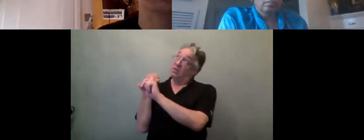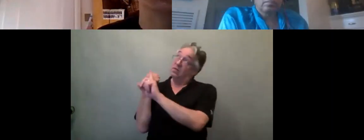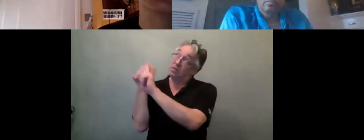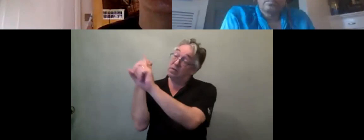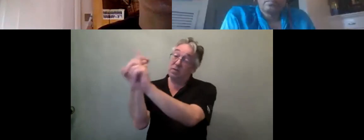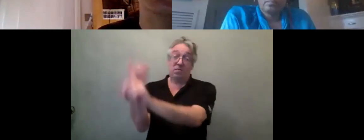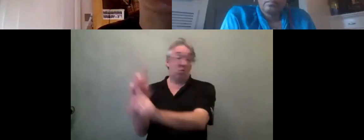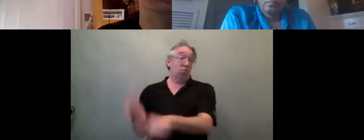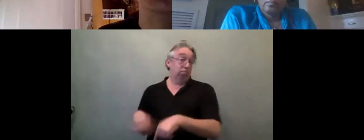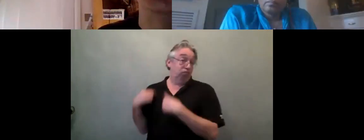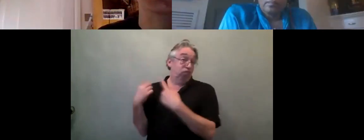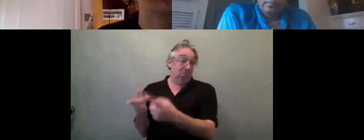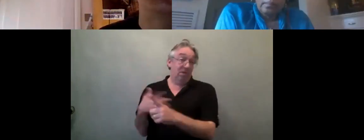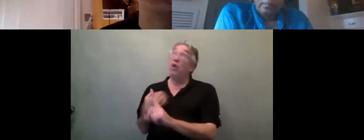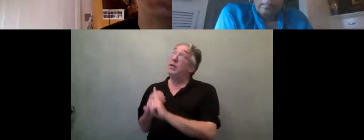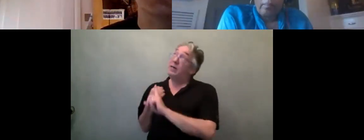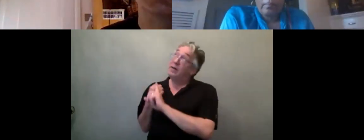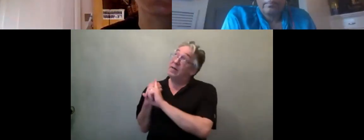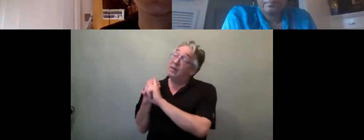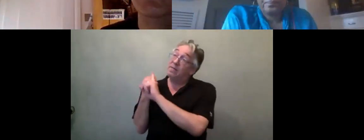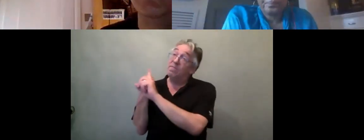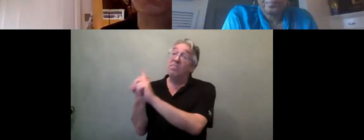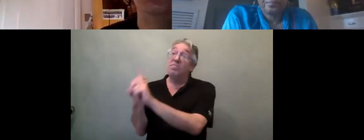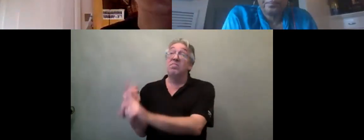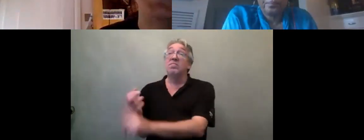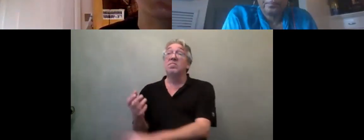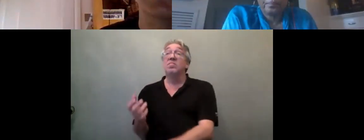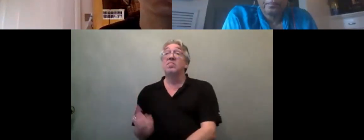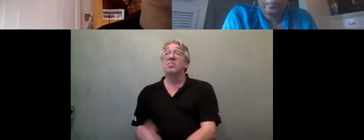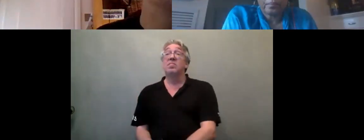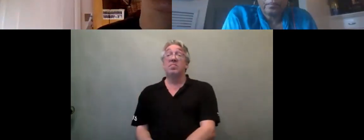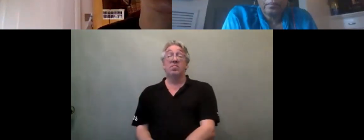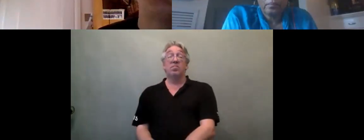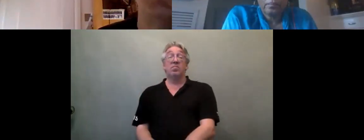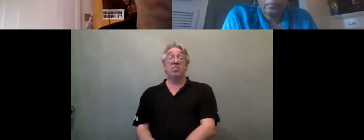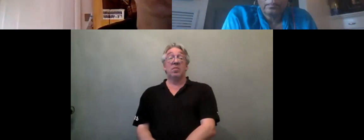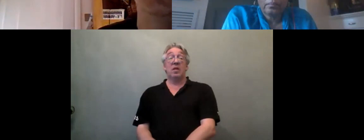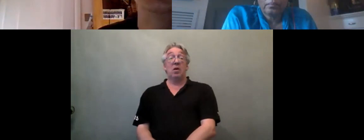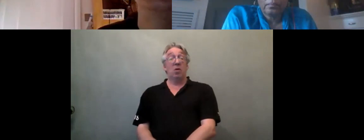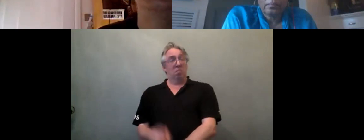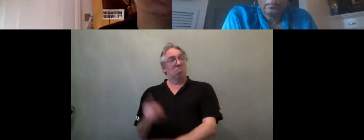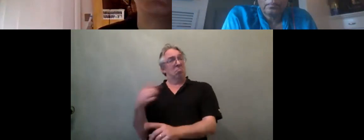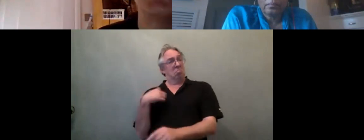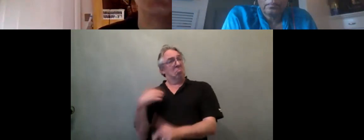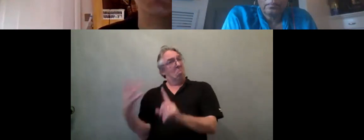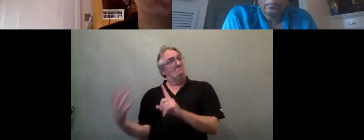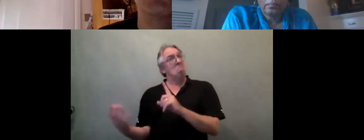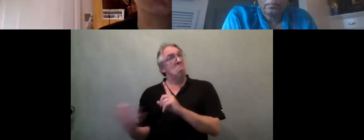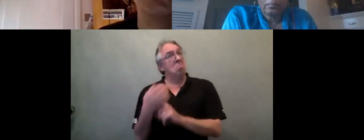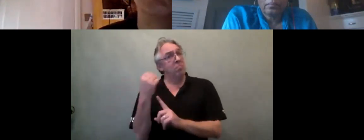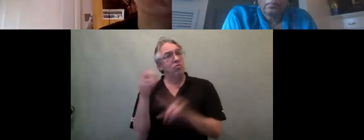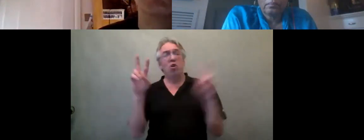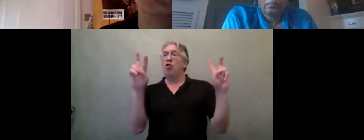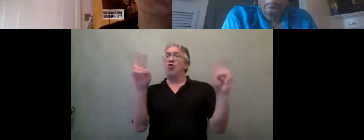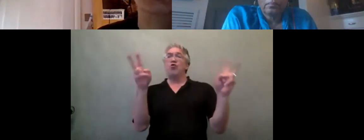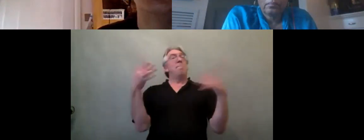argued for a long time and have brought about in good measure mainstream accessibility